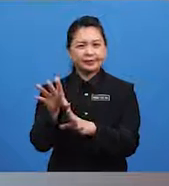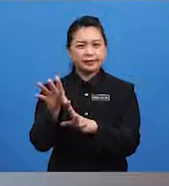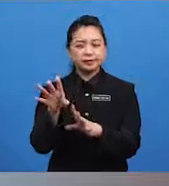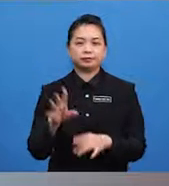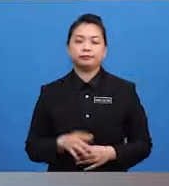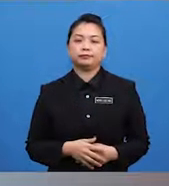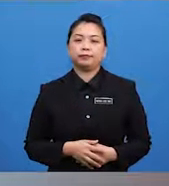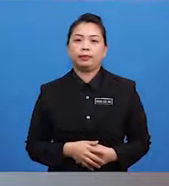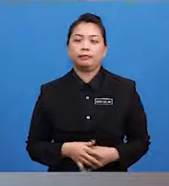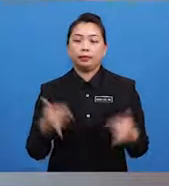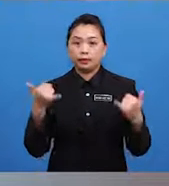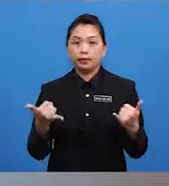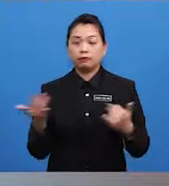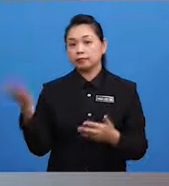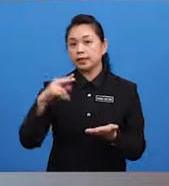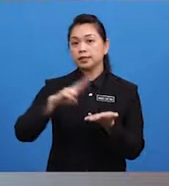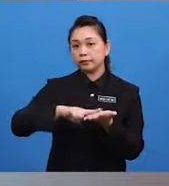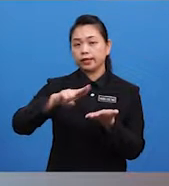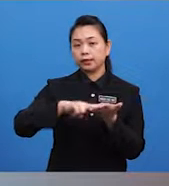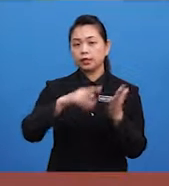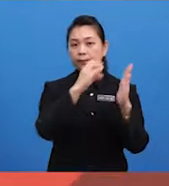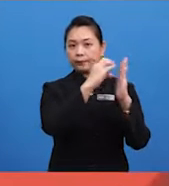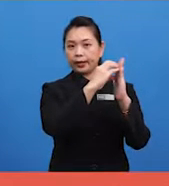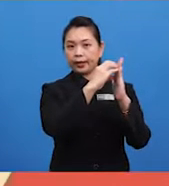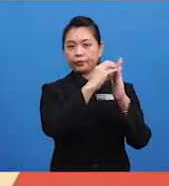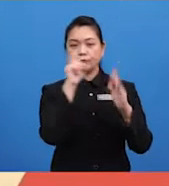Now, let's read paragraph 1.